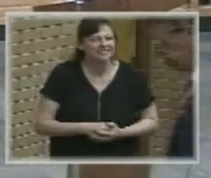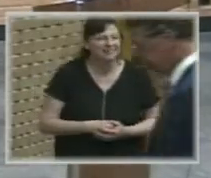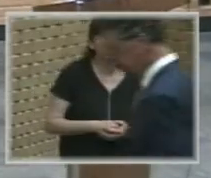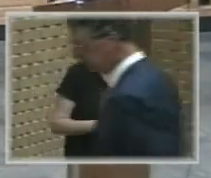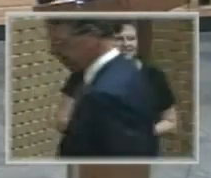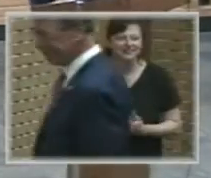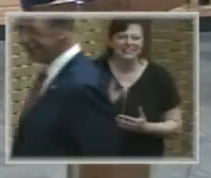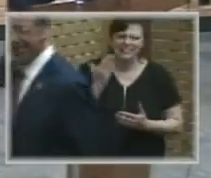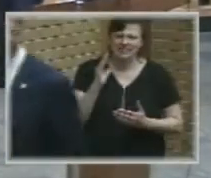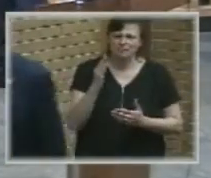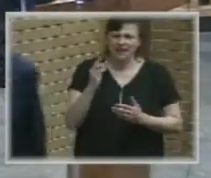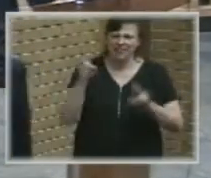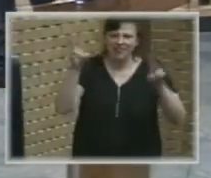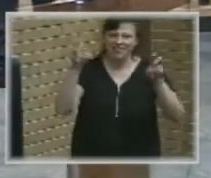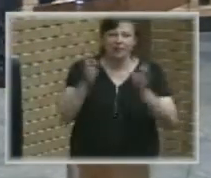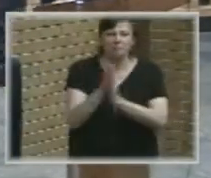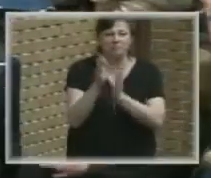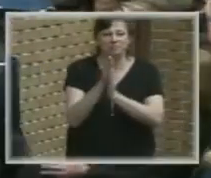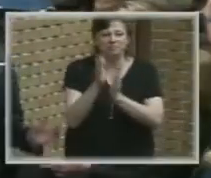Seems like the theme of false start.